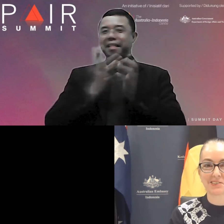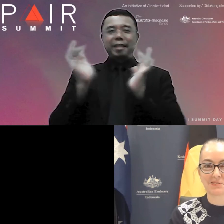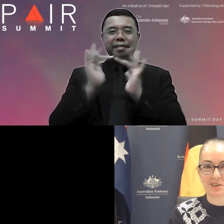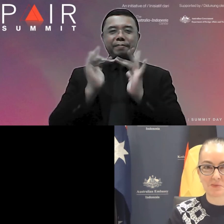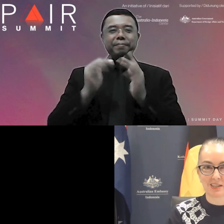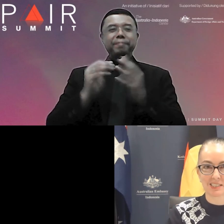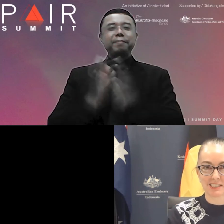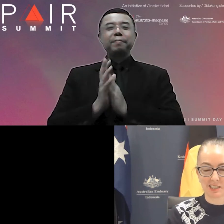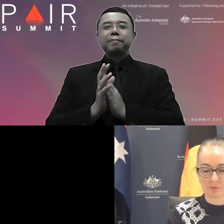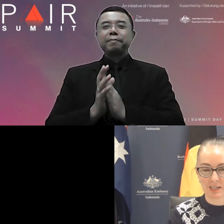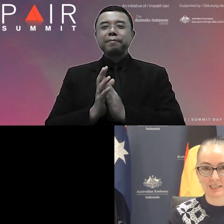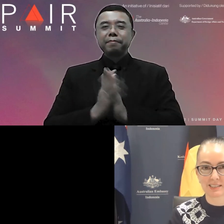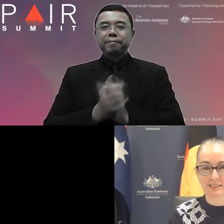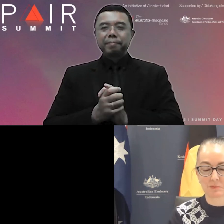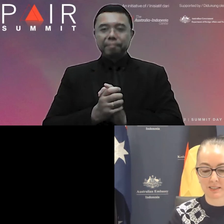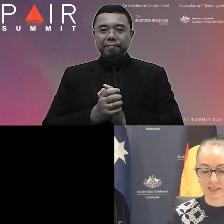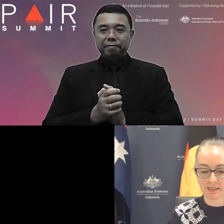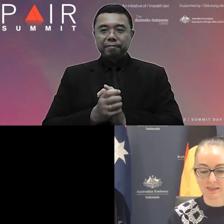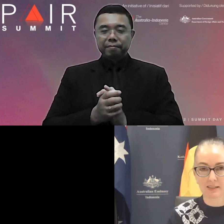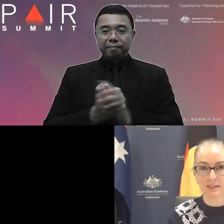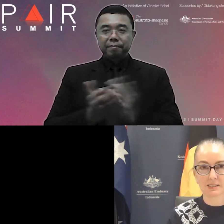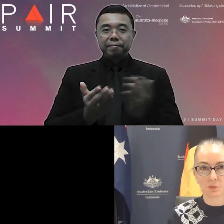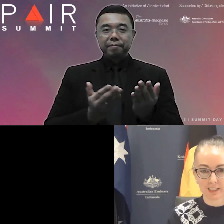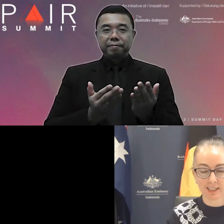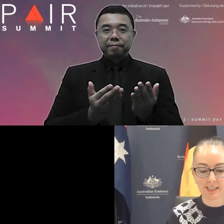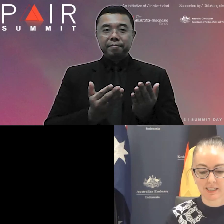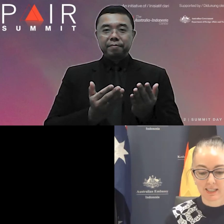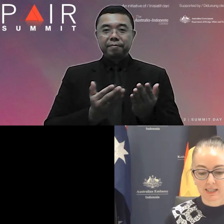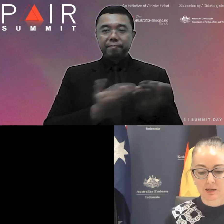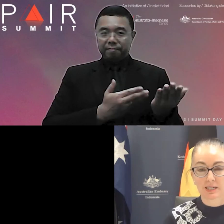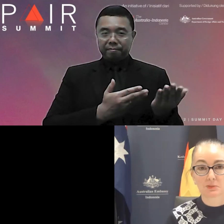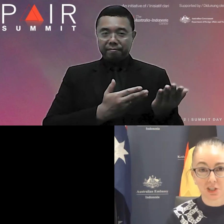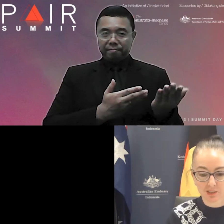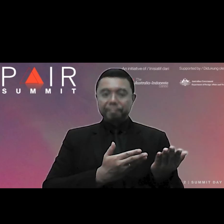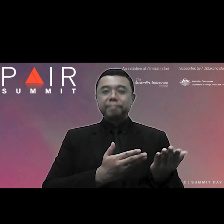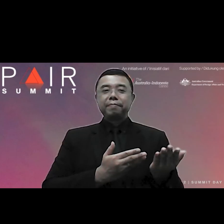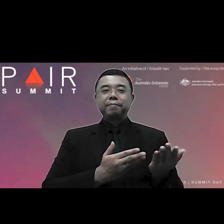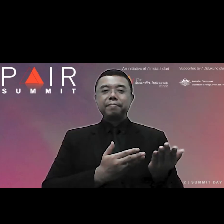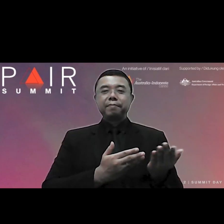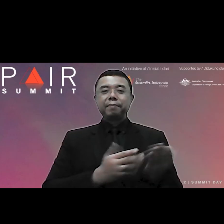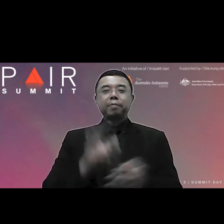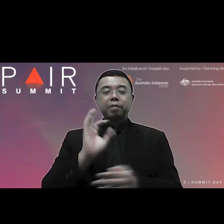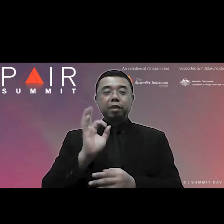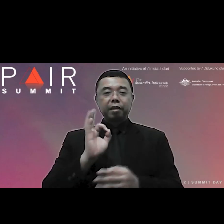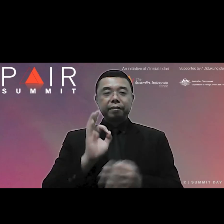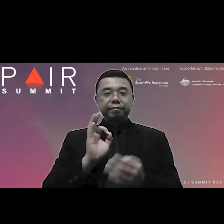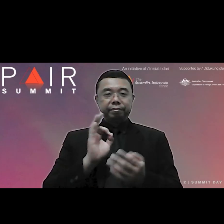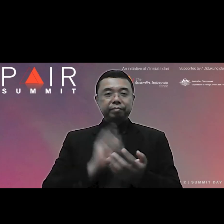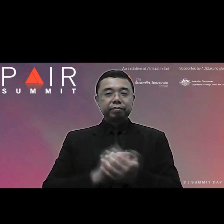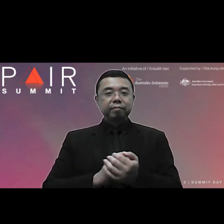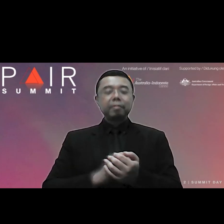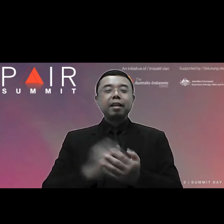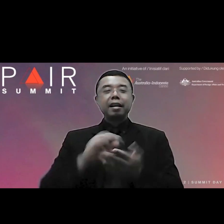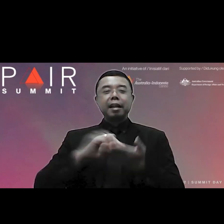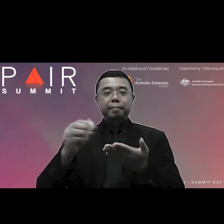Thank you very much, Helen, and selamat siang semuanya. My name is Kirsten Bishop. I'm the Minister